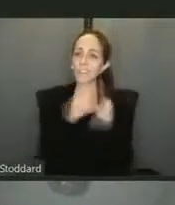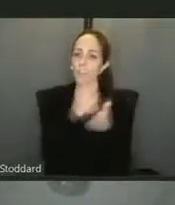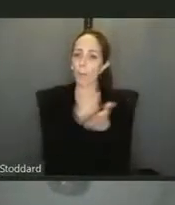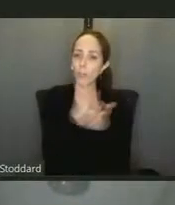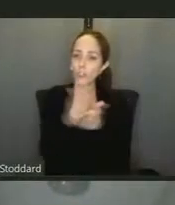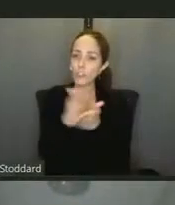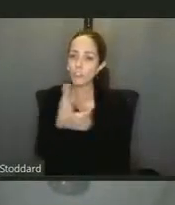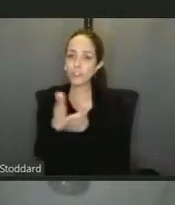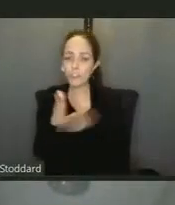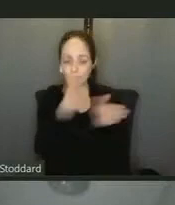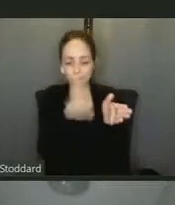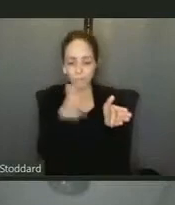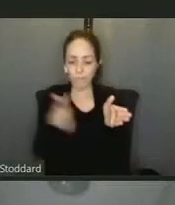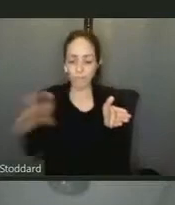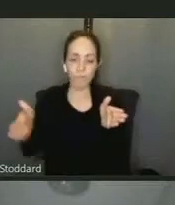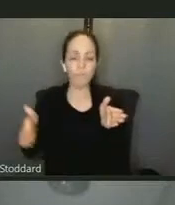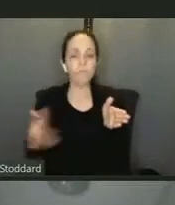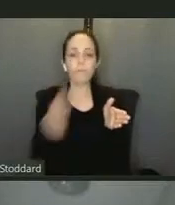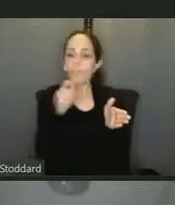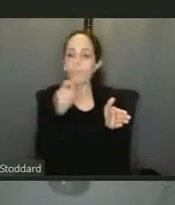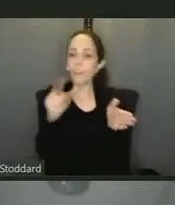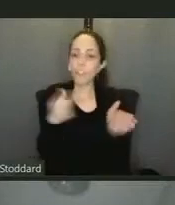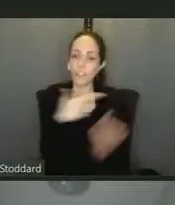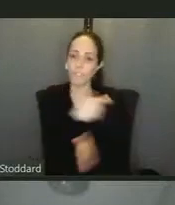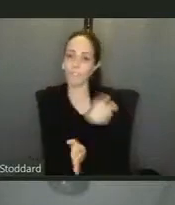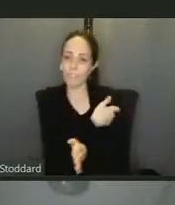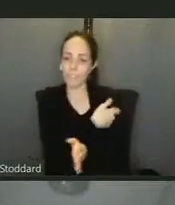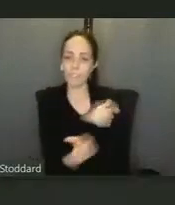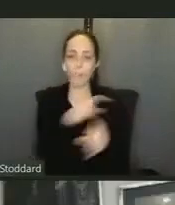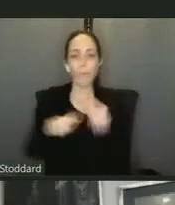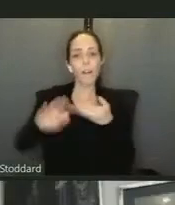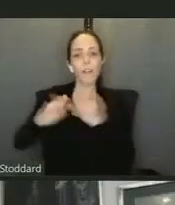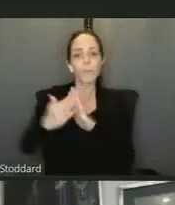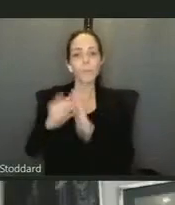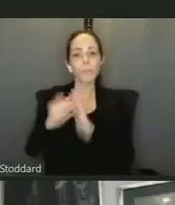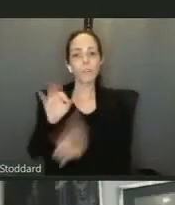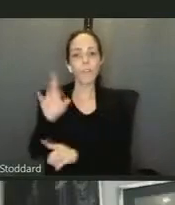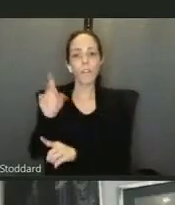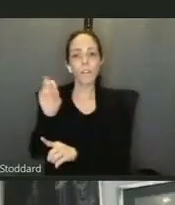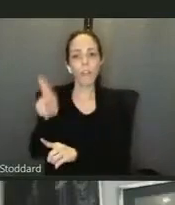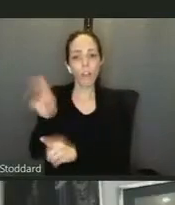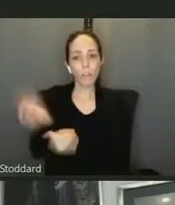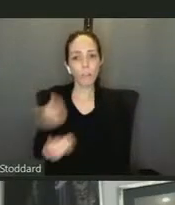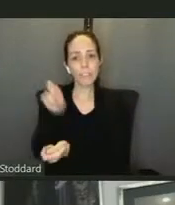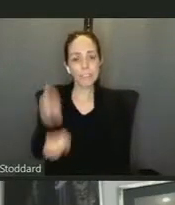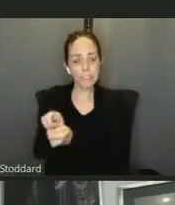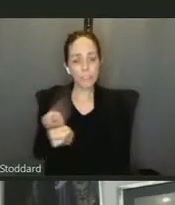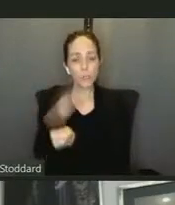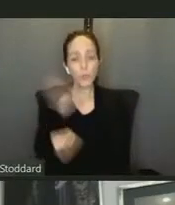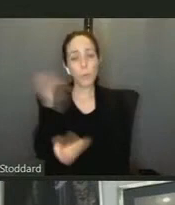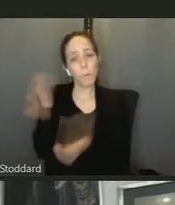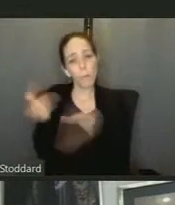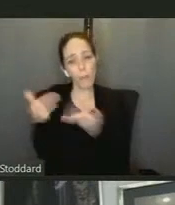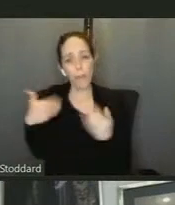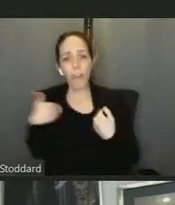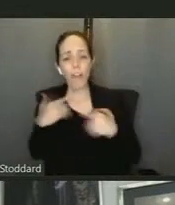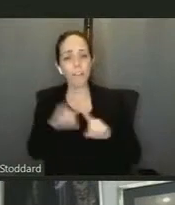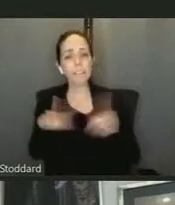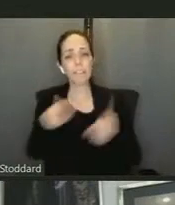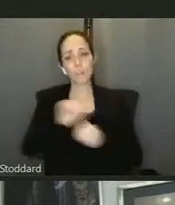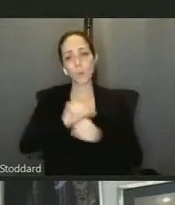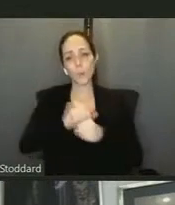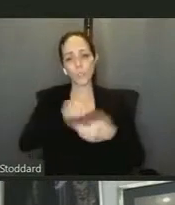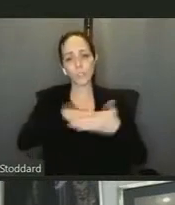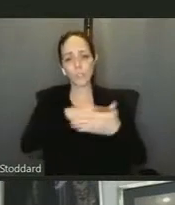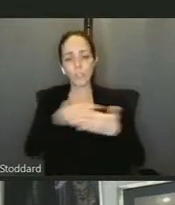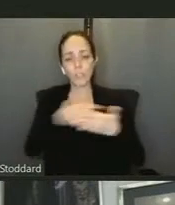only vaccination, and we think about communities of color in particular who may have different work schedules or